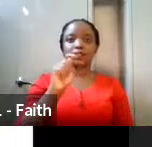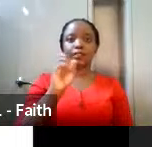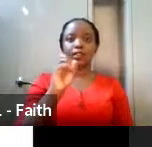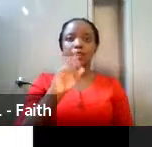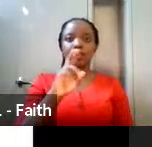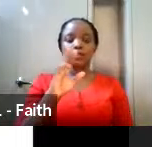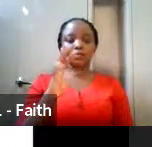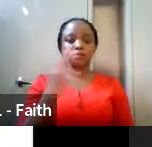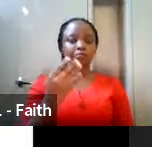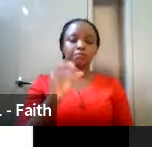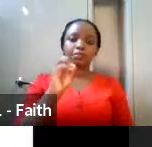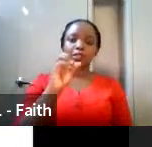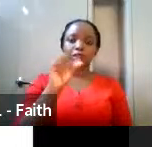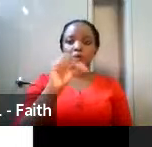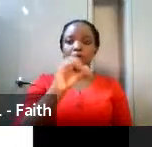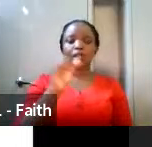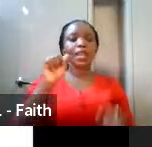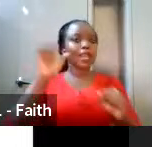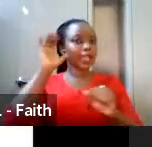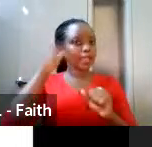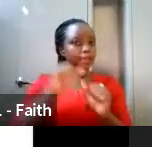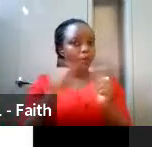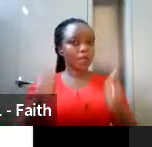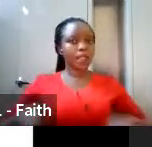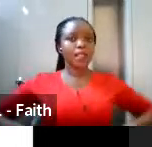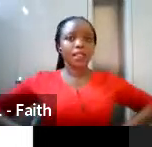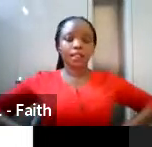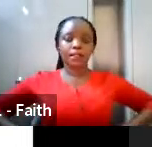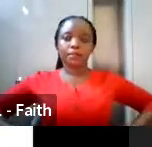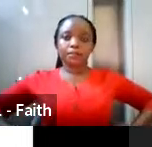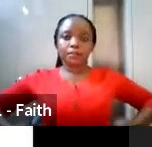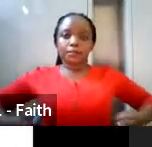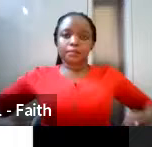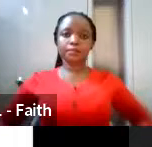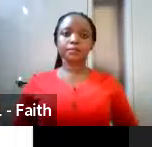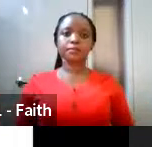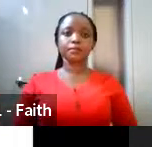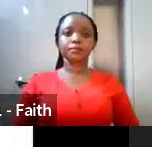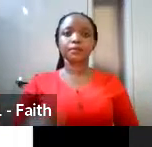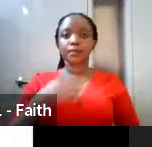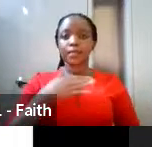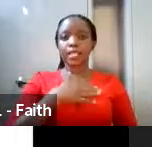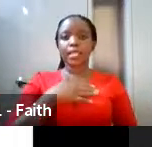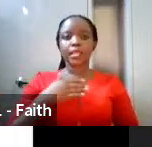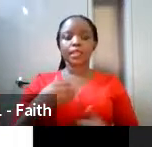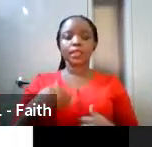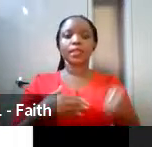Oscar, can you hear me? Yes, I'm here. Yeah. Just kindly